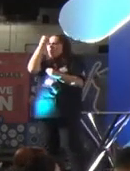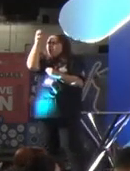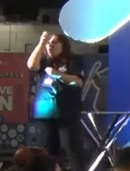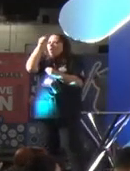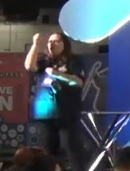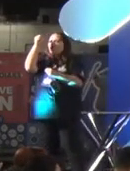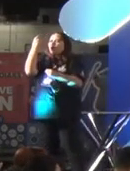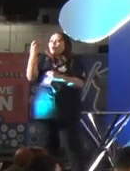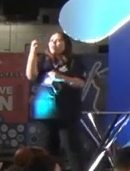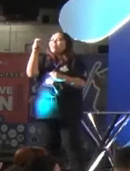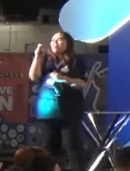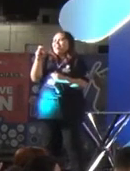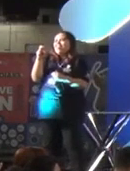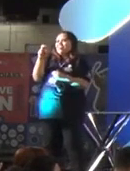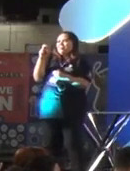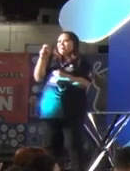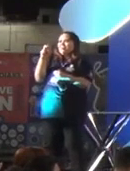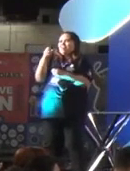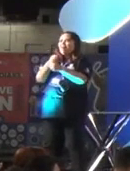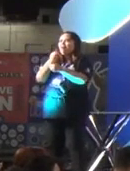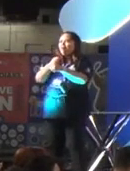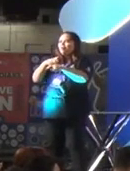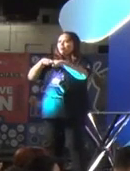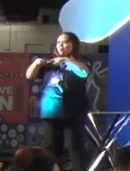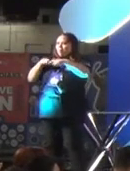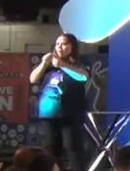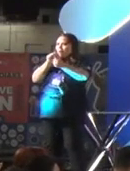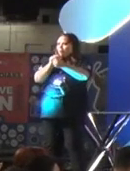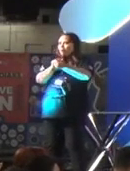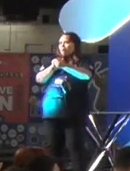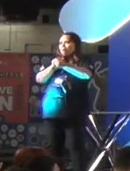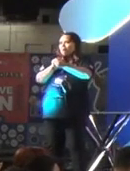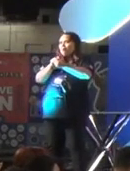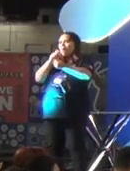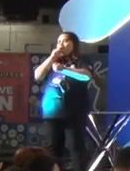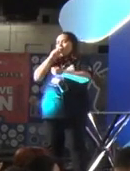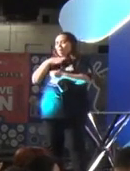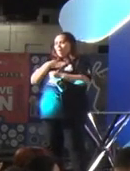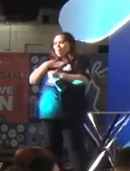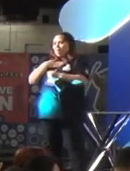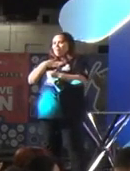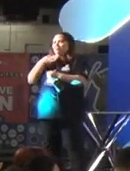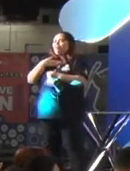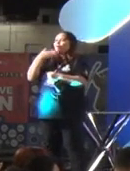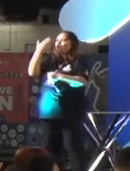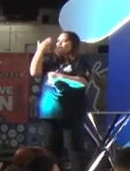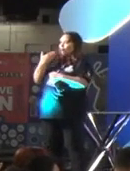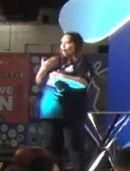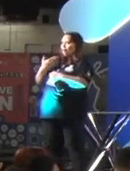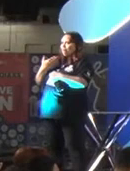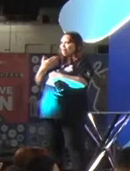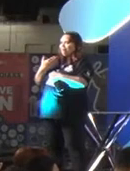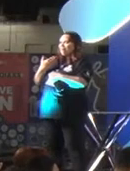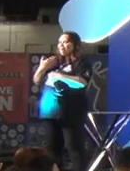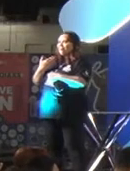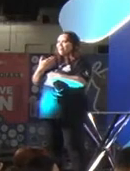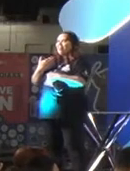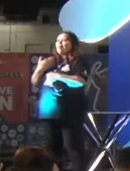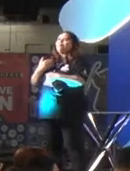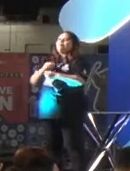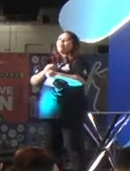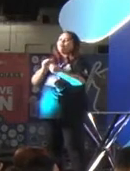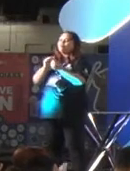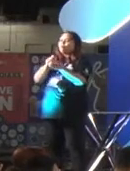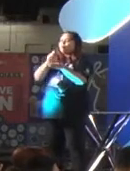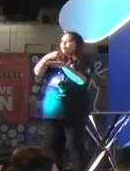of working with him? I am his most prolific co-author. Together, we wrote over